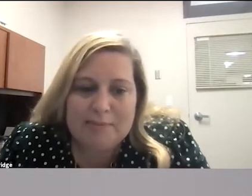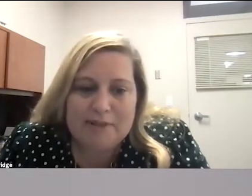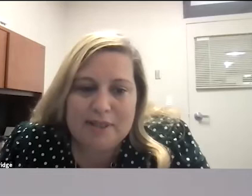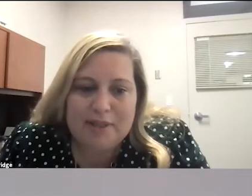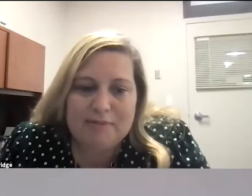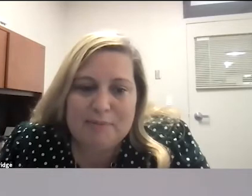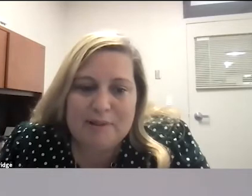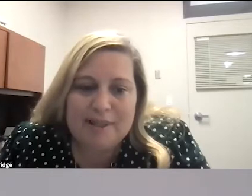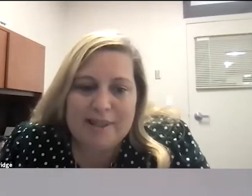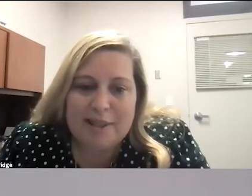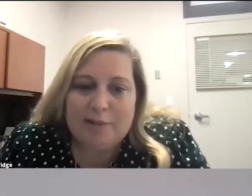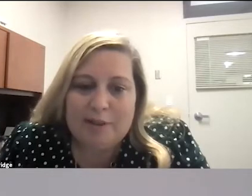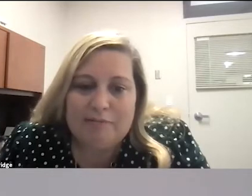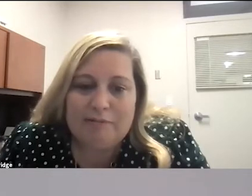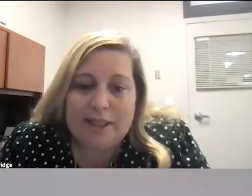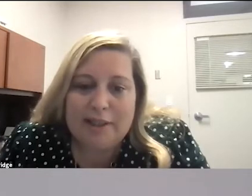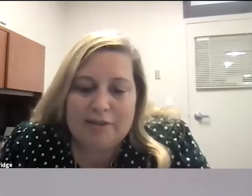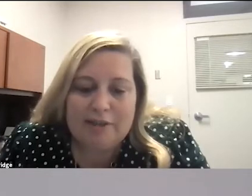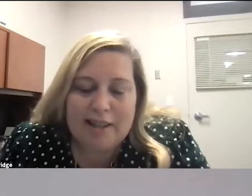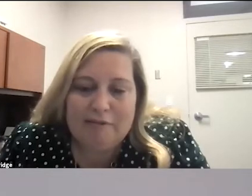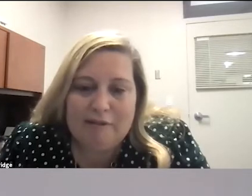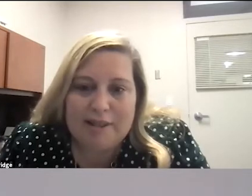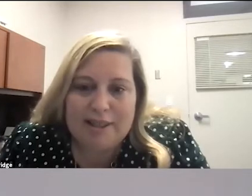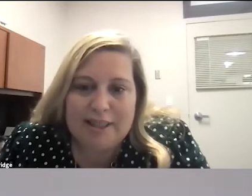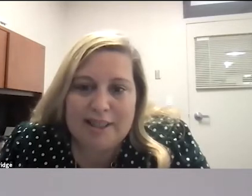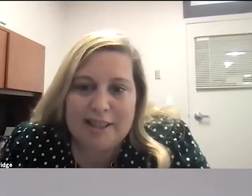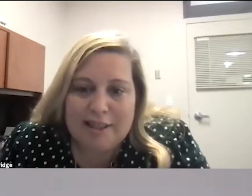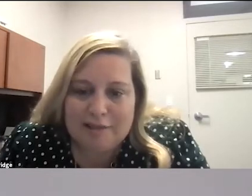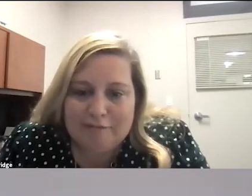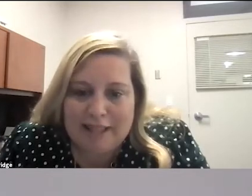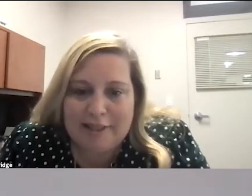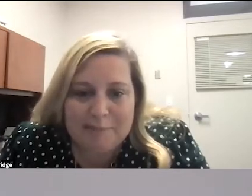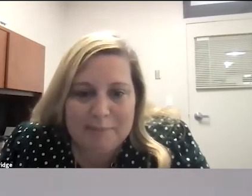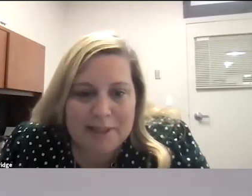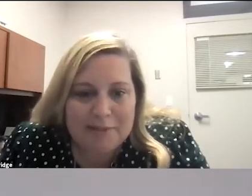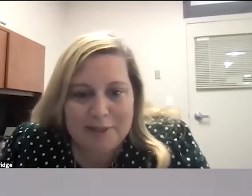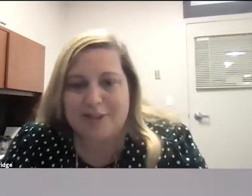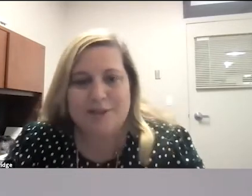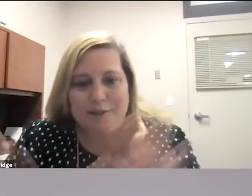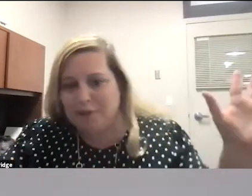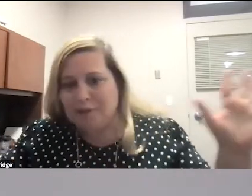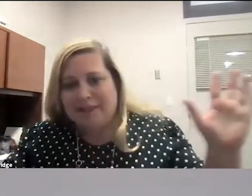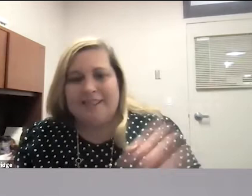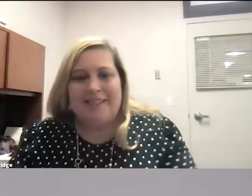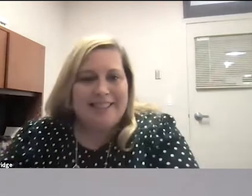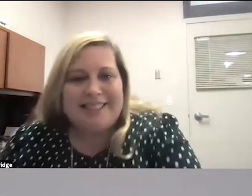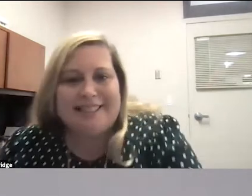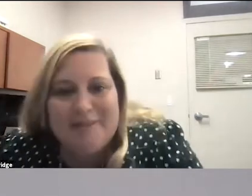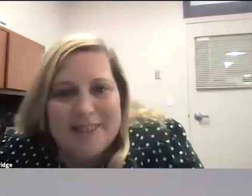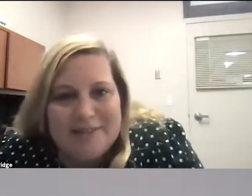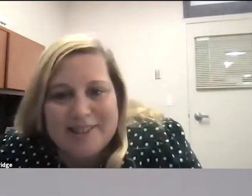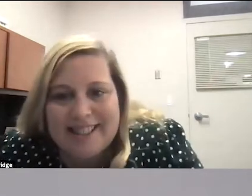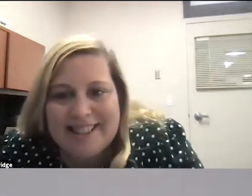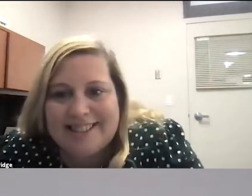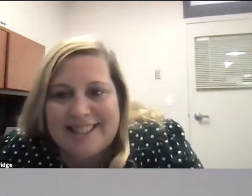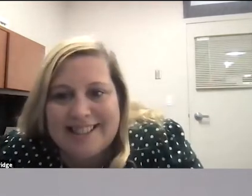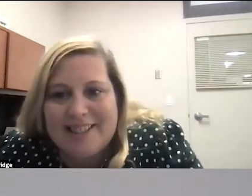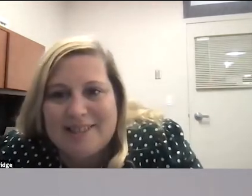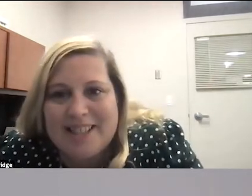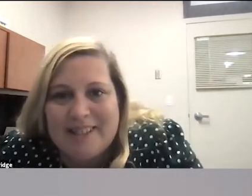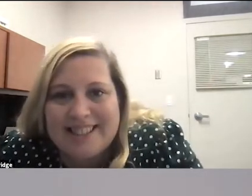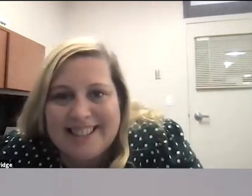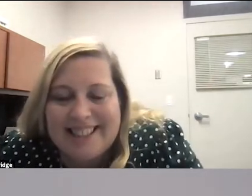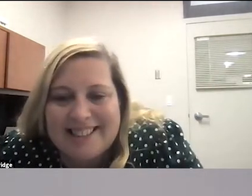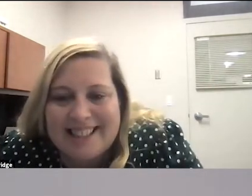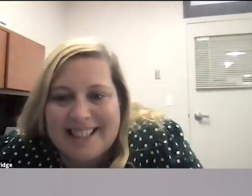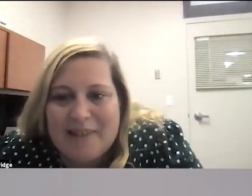mentioned in a previous report, we're really going to try to throw out the red carpet for the summer of learning, so that they will